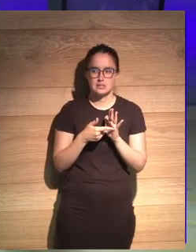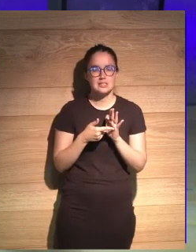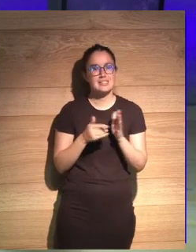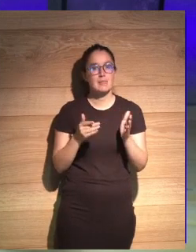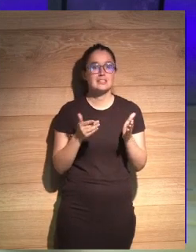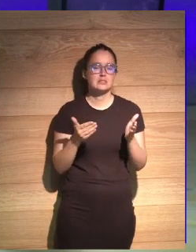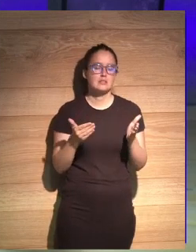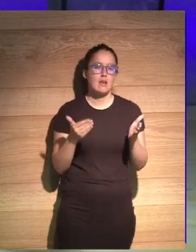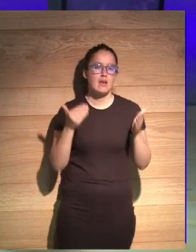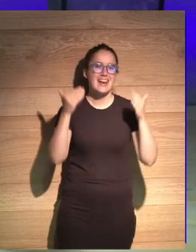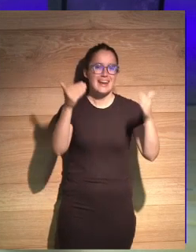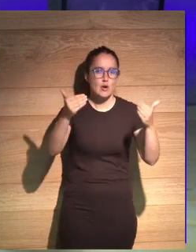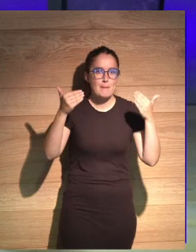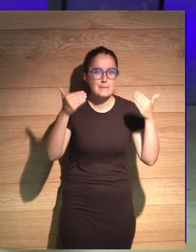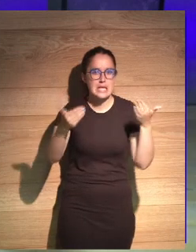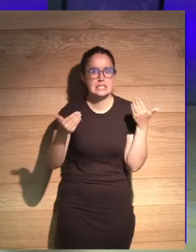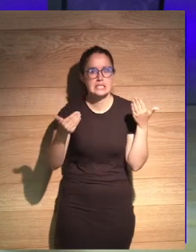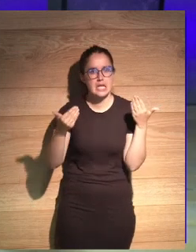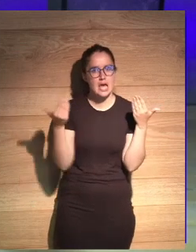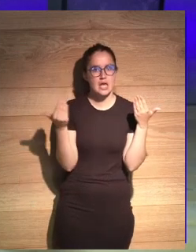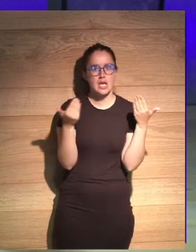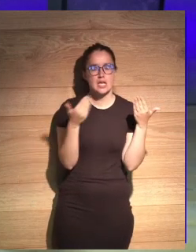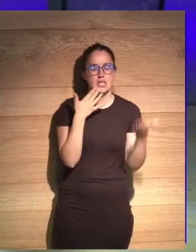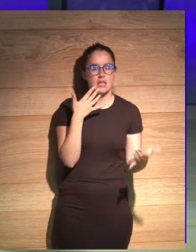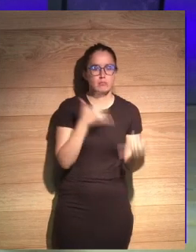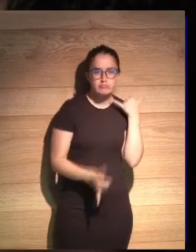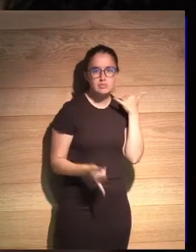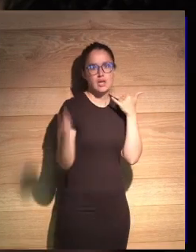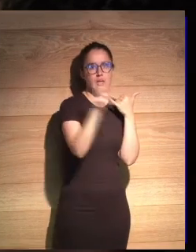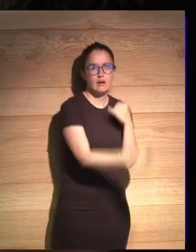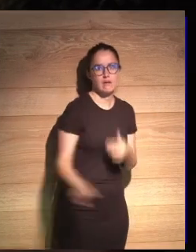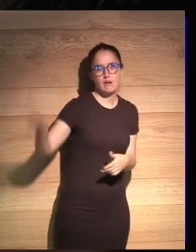about reward systems, so